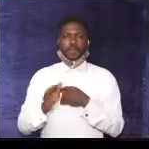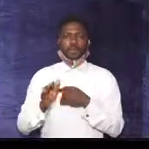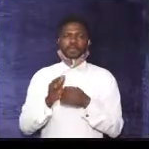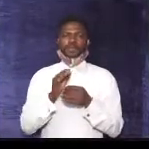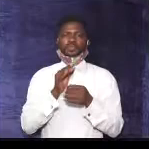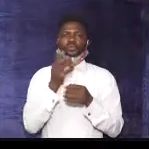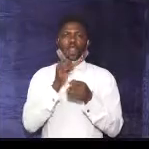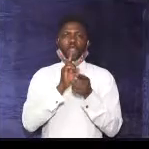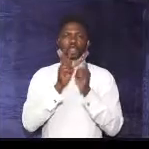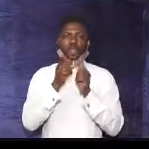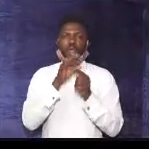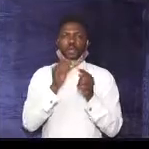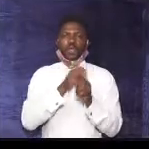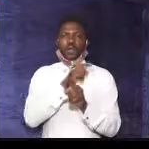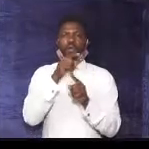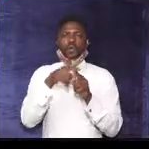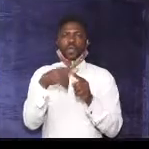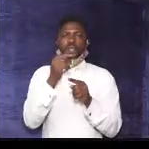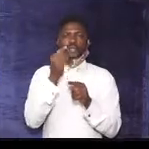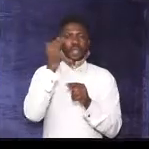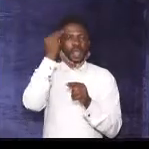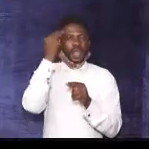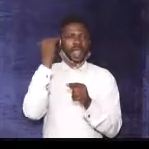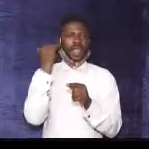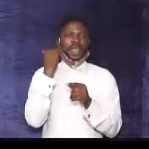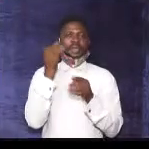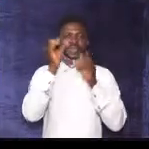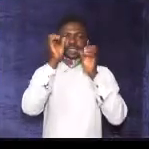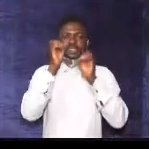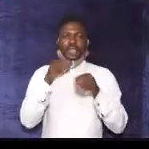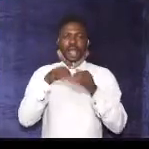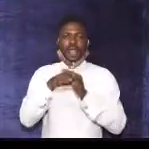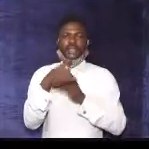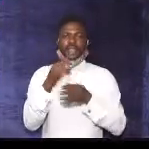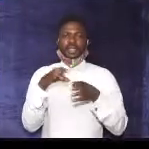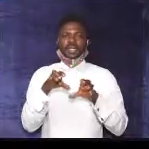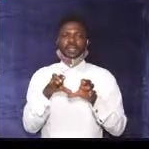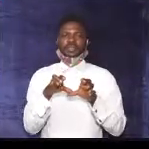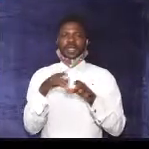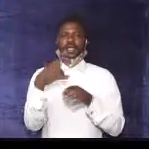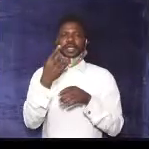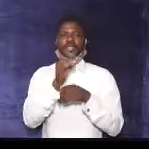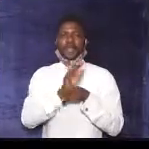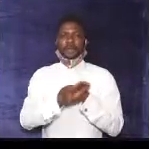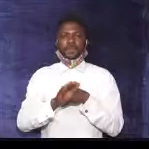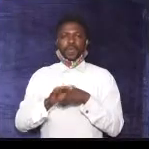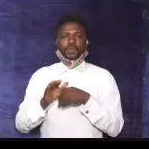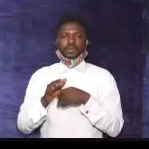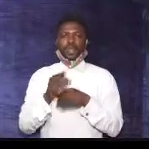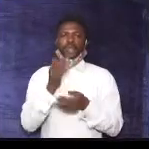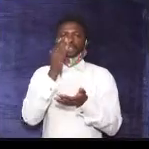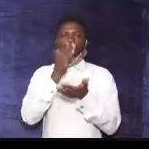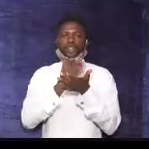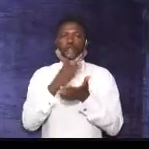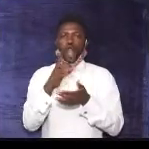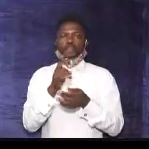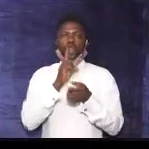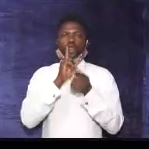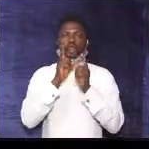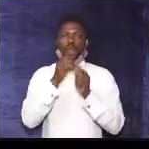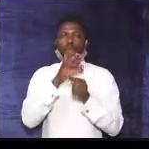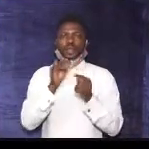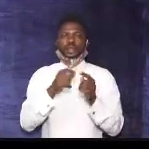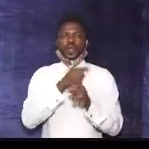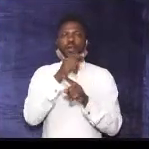The pupils stopped talking when the head teacher entered the class. The pupils